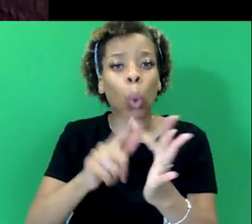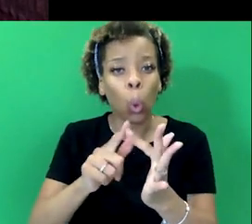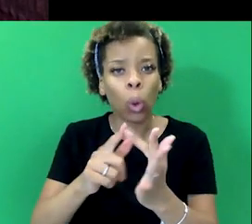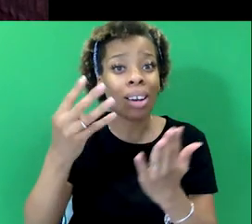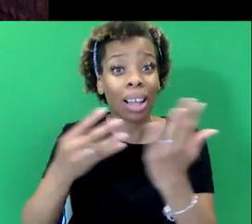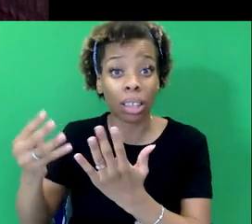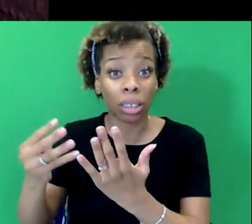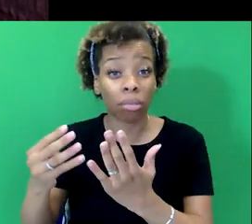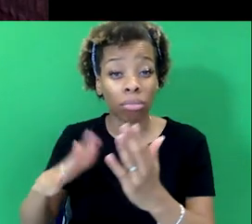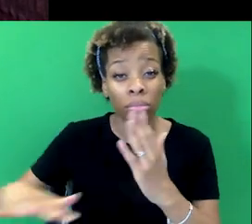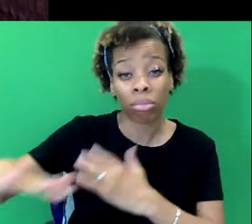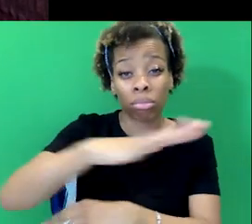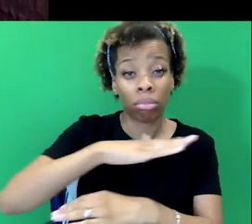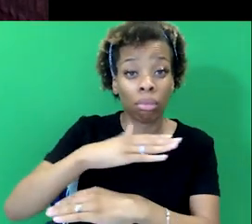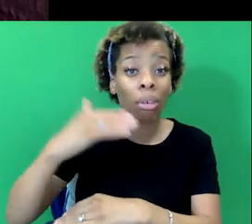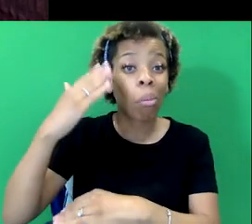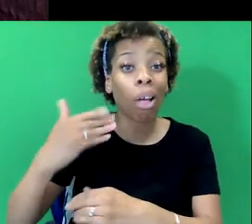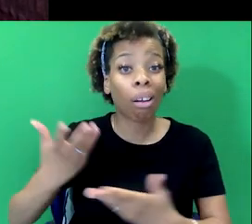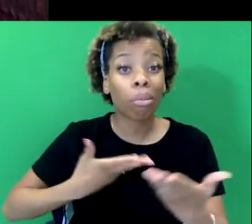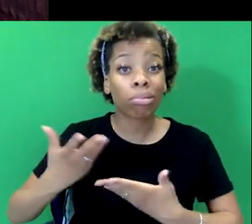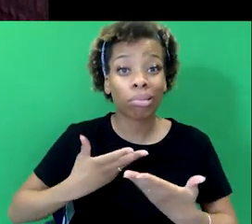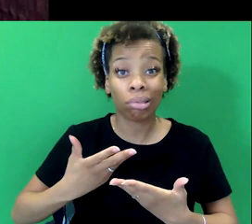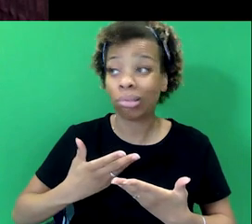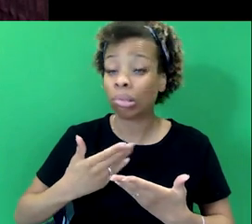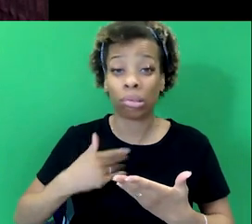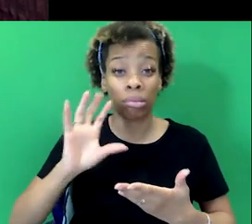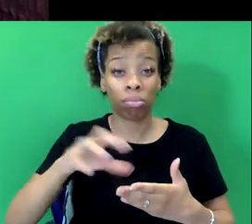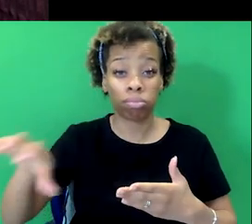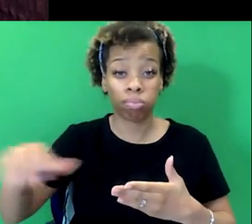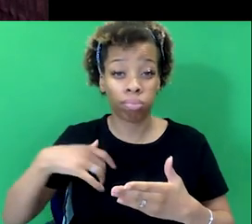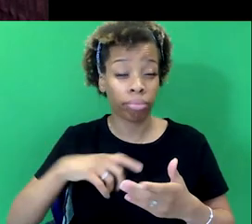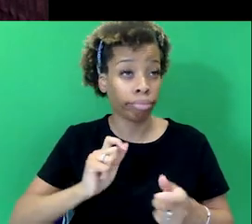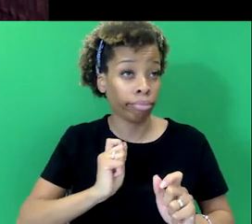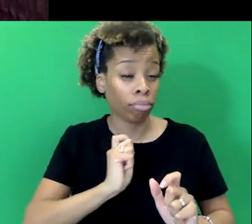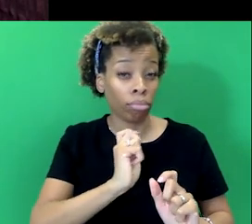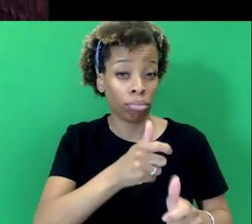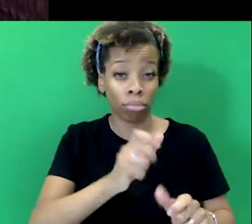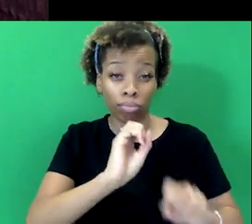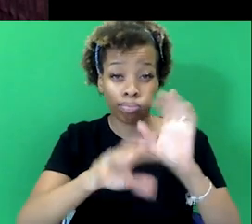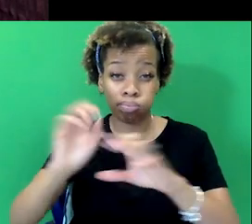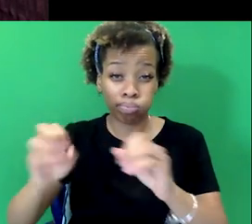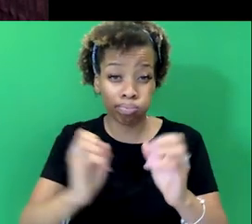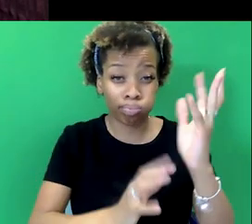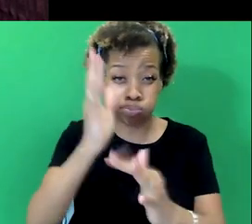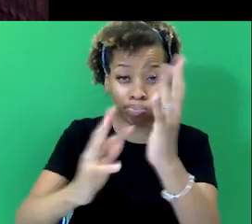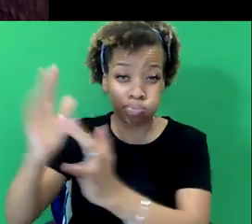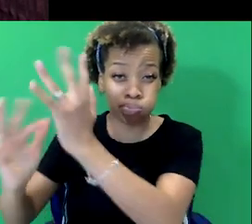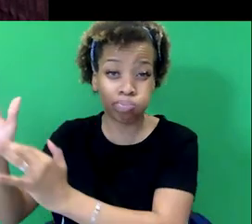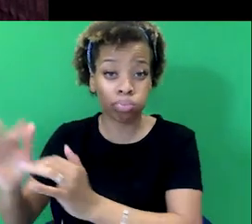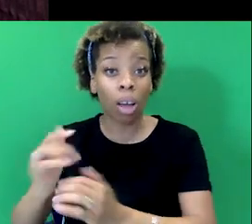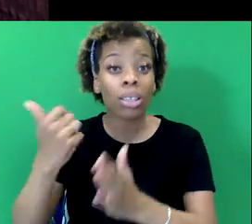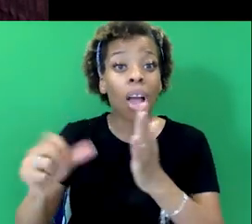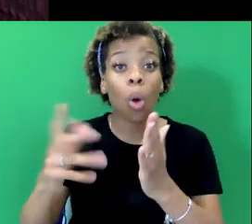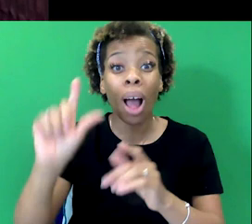Black businesses were set alight. It started in Liverpool and spread around the country. You will